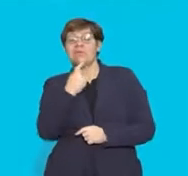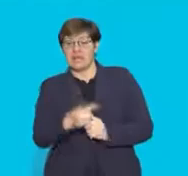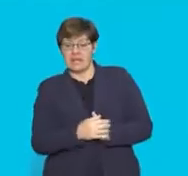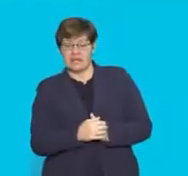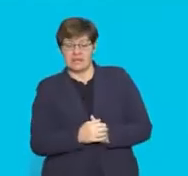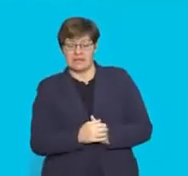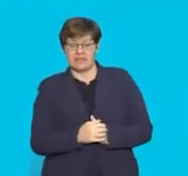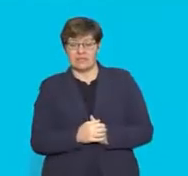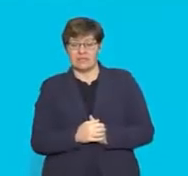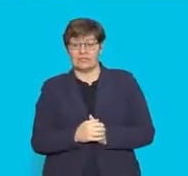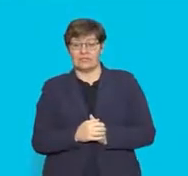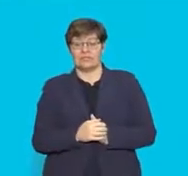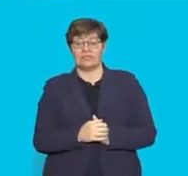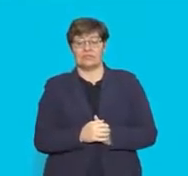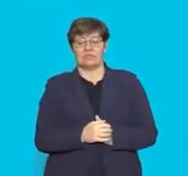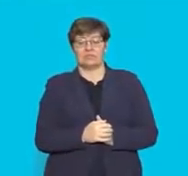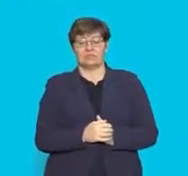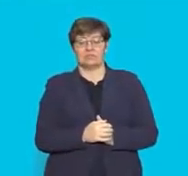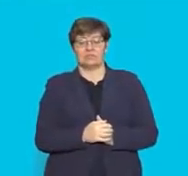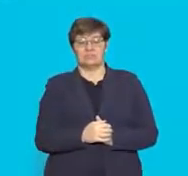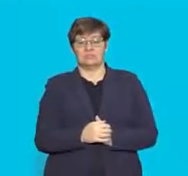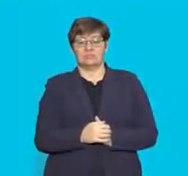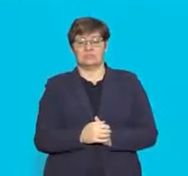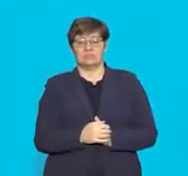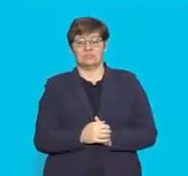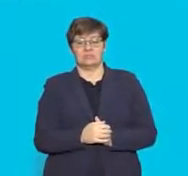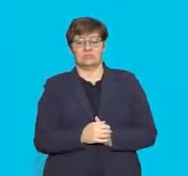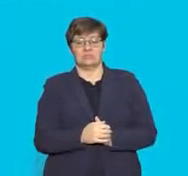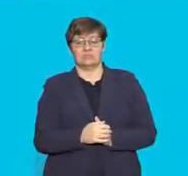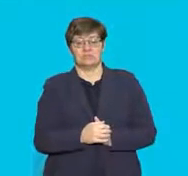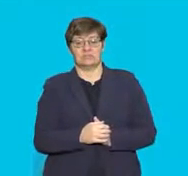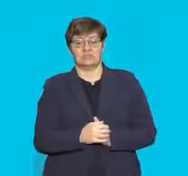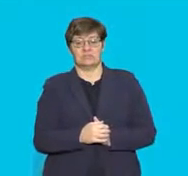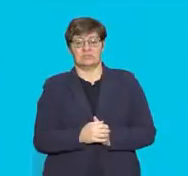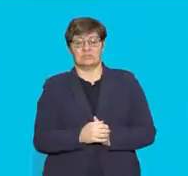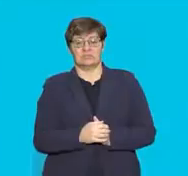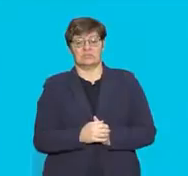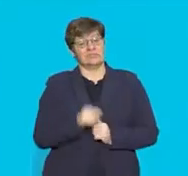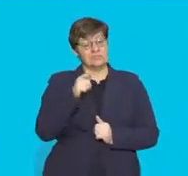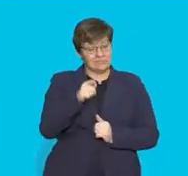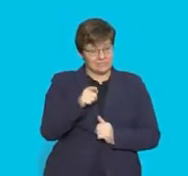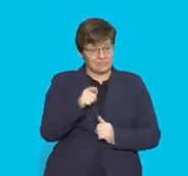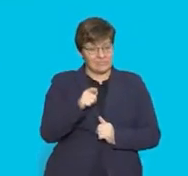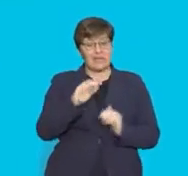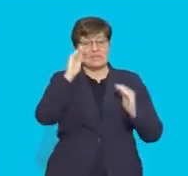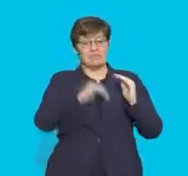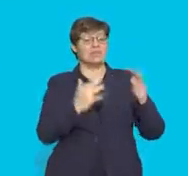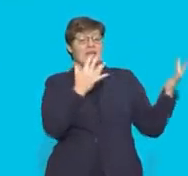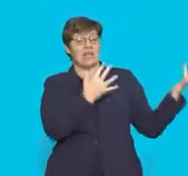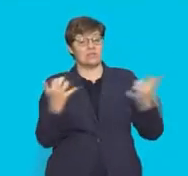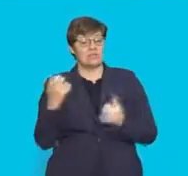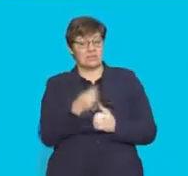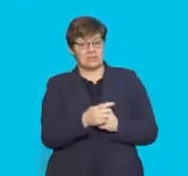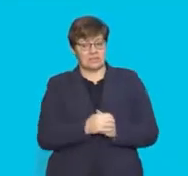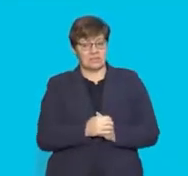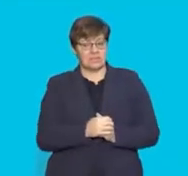you calculated, we said, where we go? Let's go back. Here we go. This depreciation that we calculated